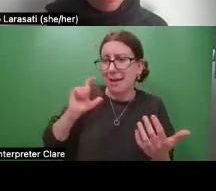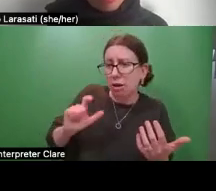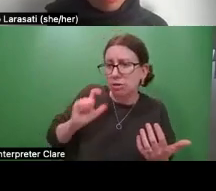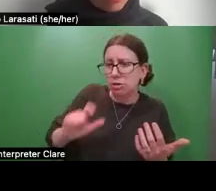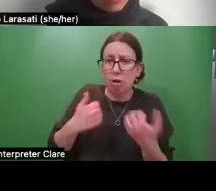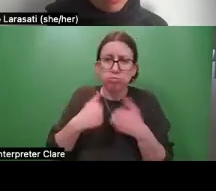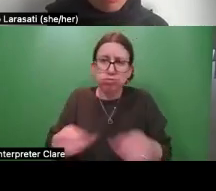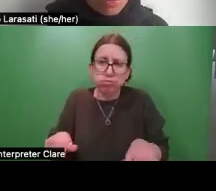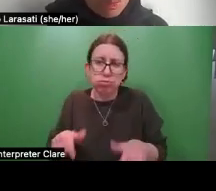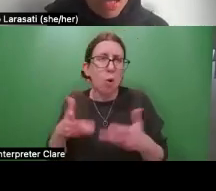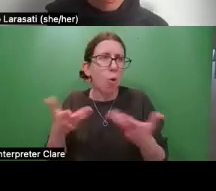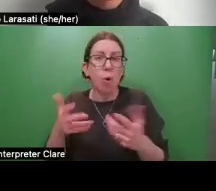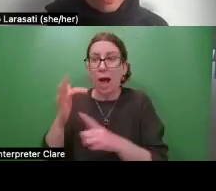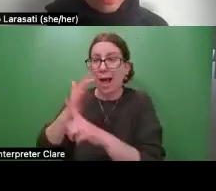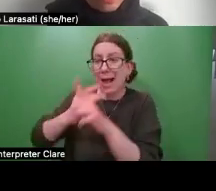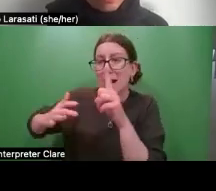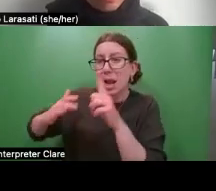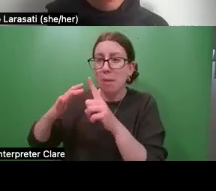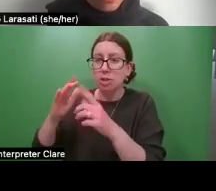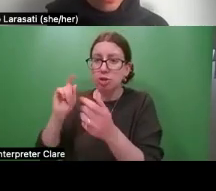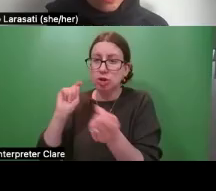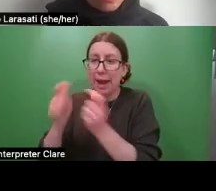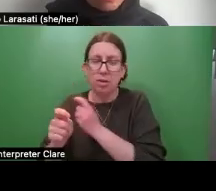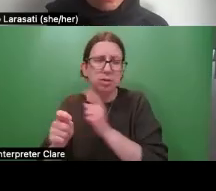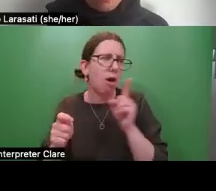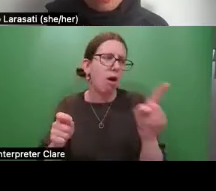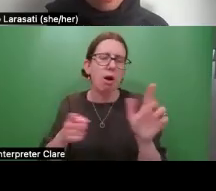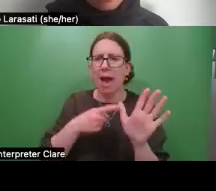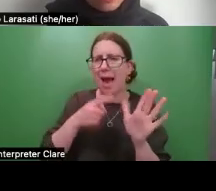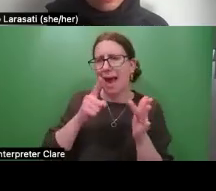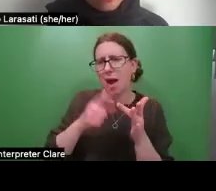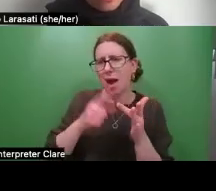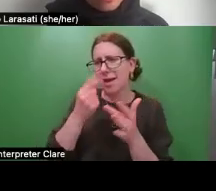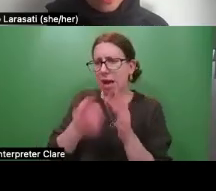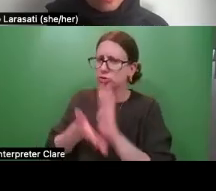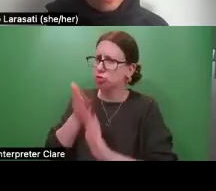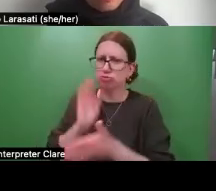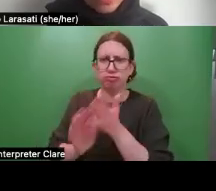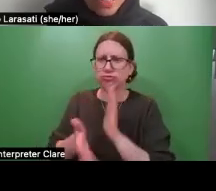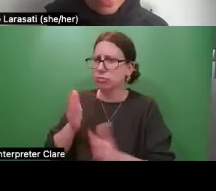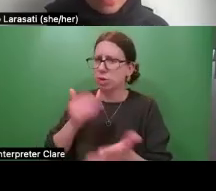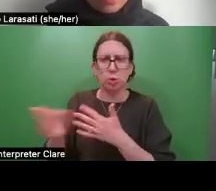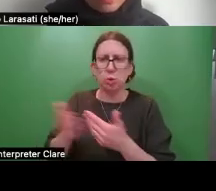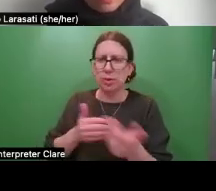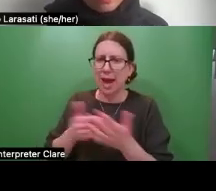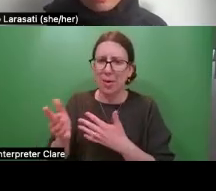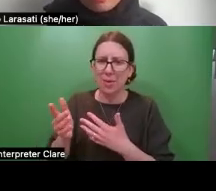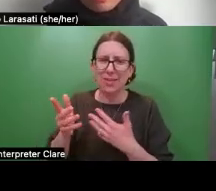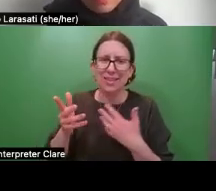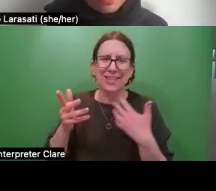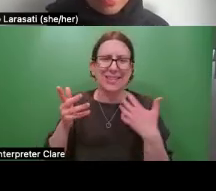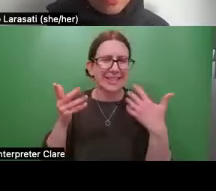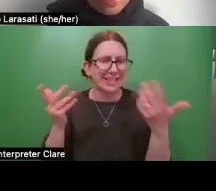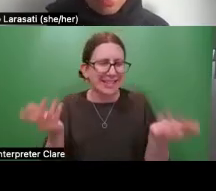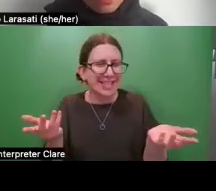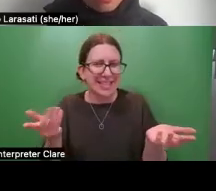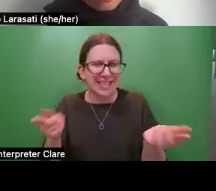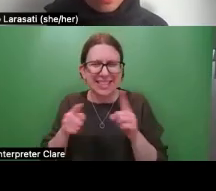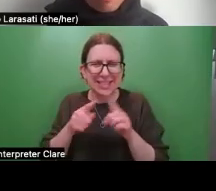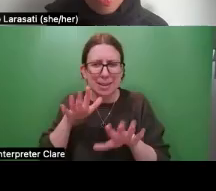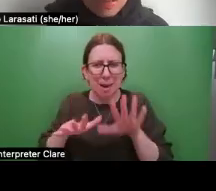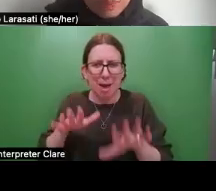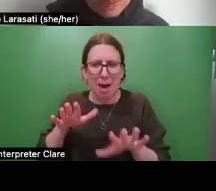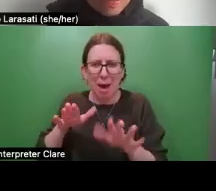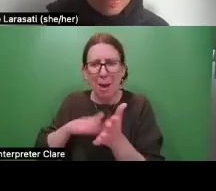solving our world problems. But then also there, for every Messiah narrative, there